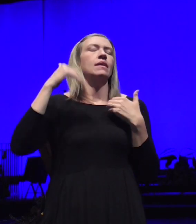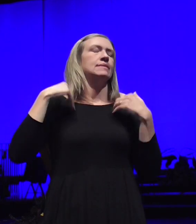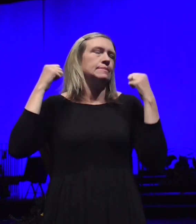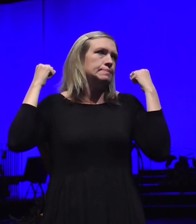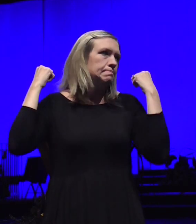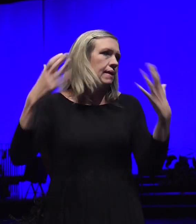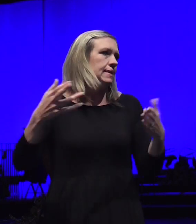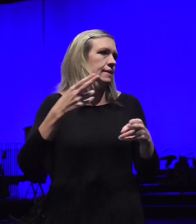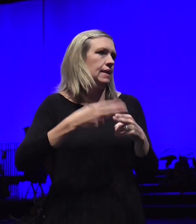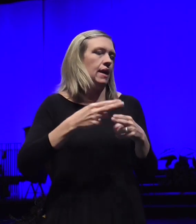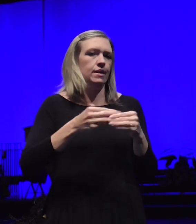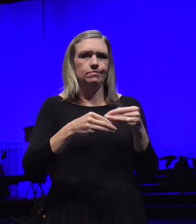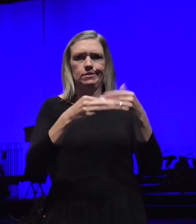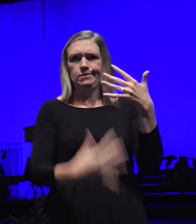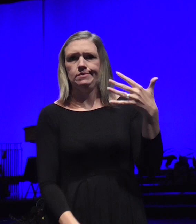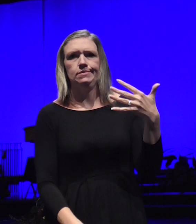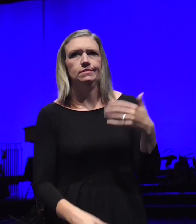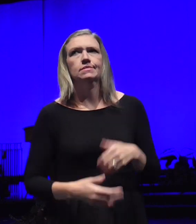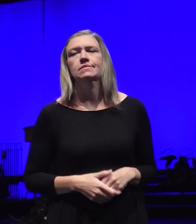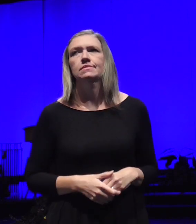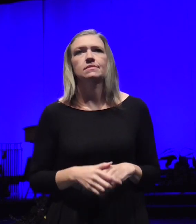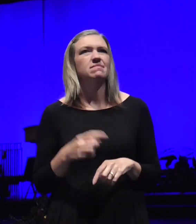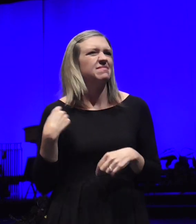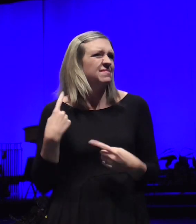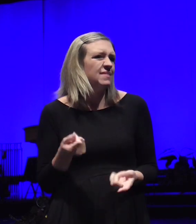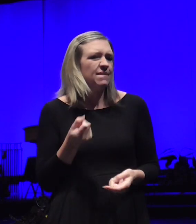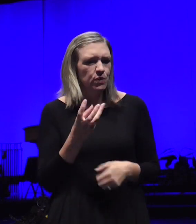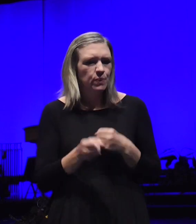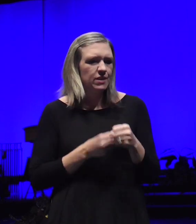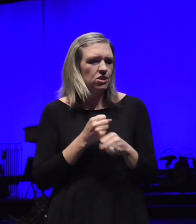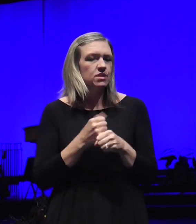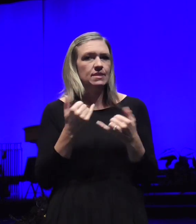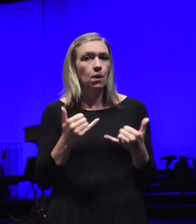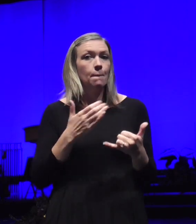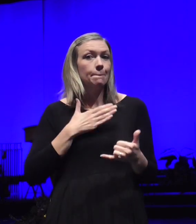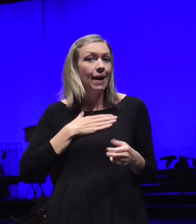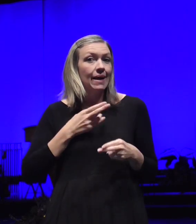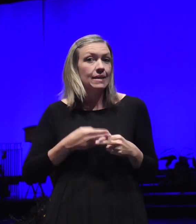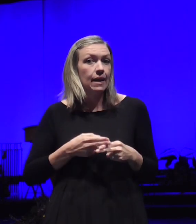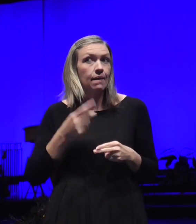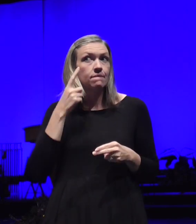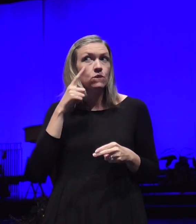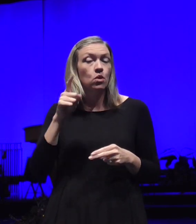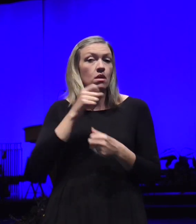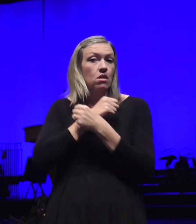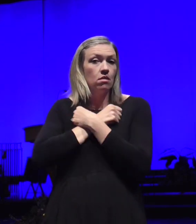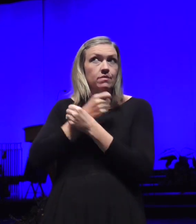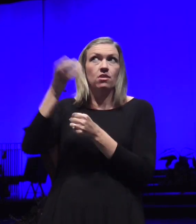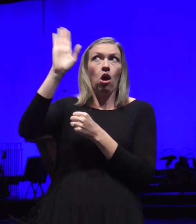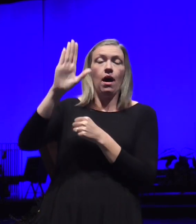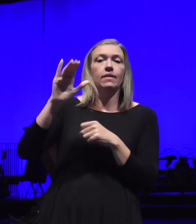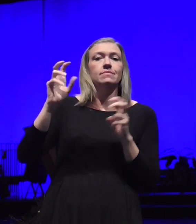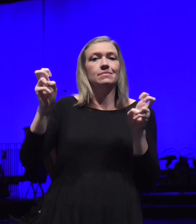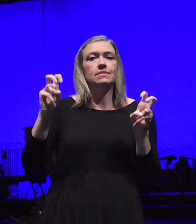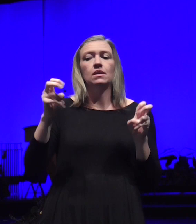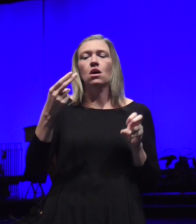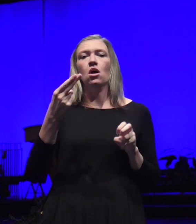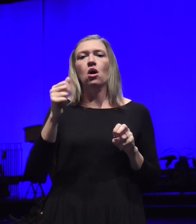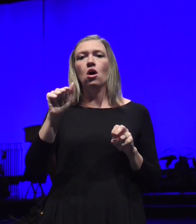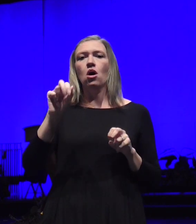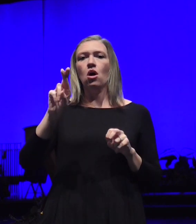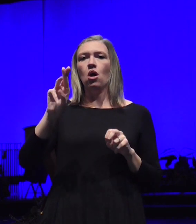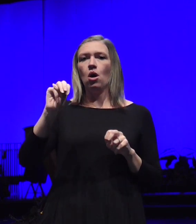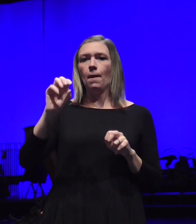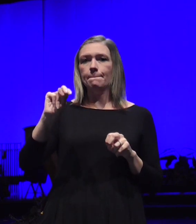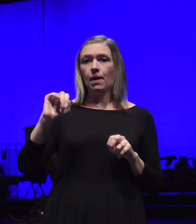name. And for the last couple of years now, my name for God is harmonic love, because one day in a prayer, I